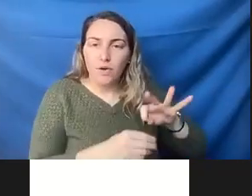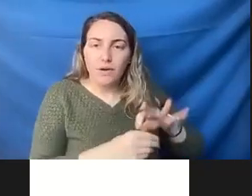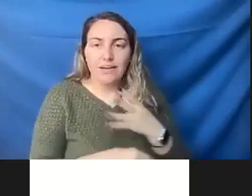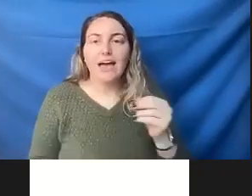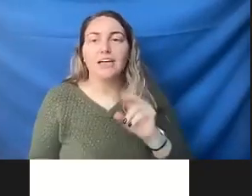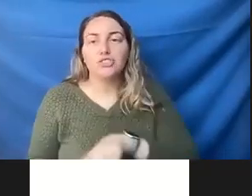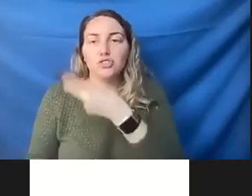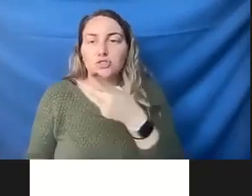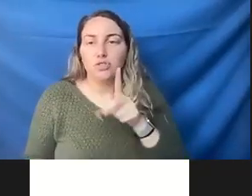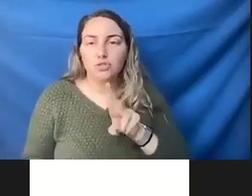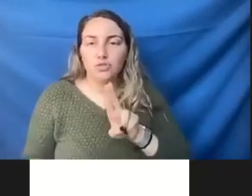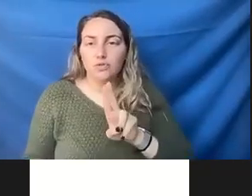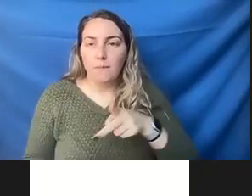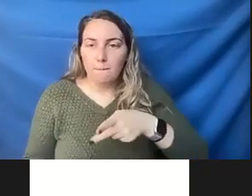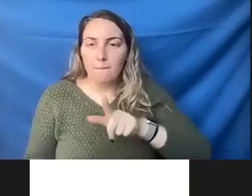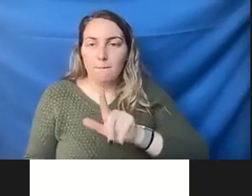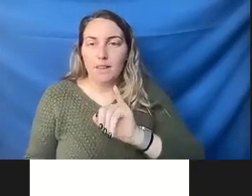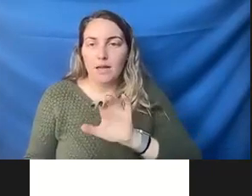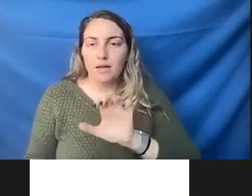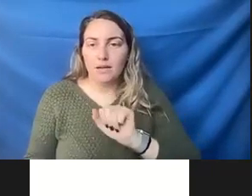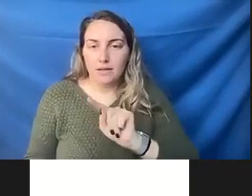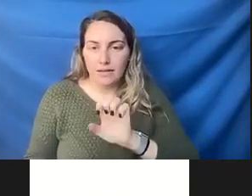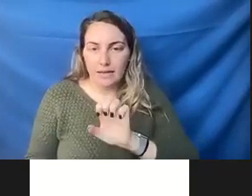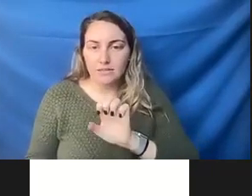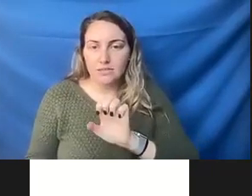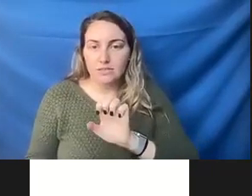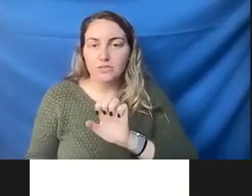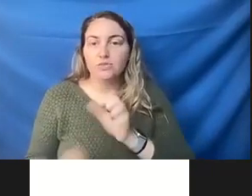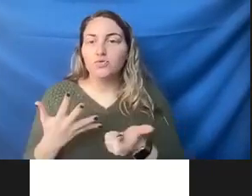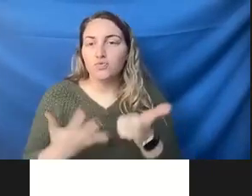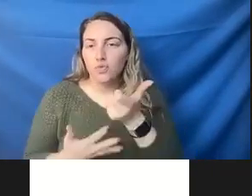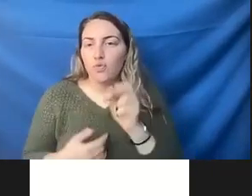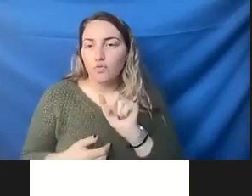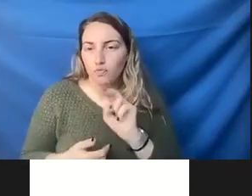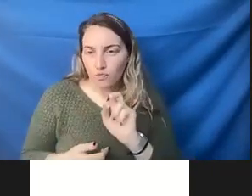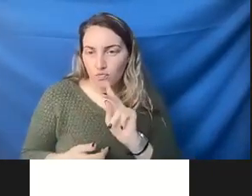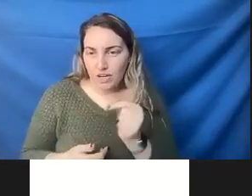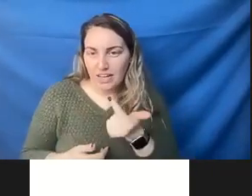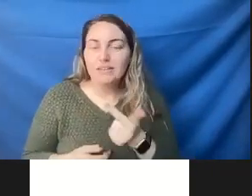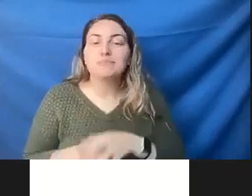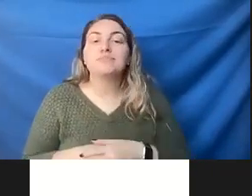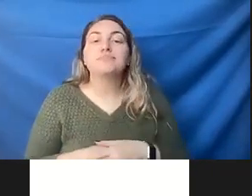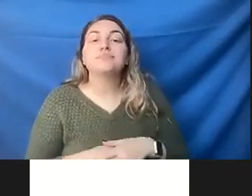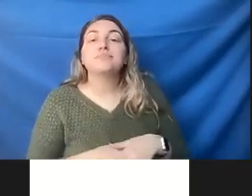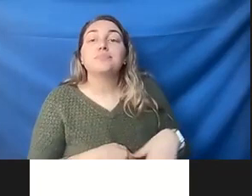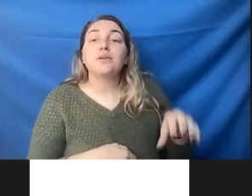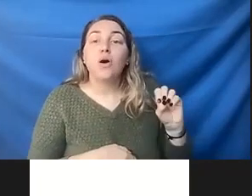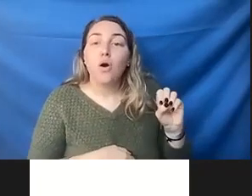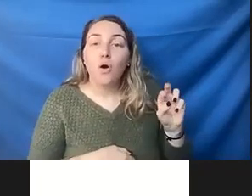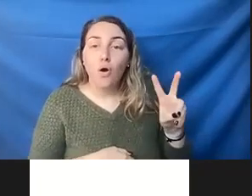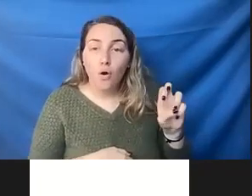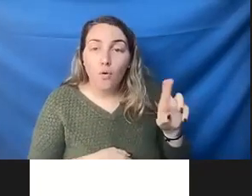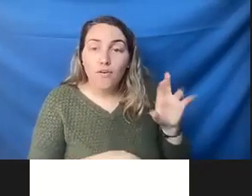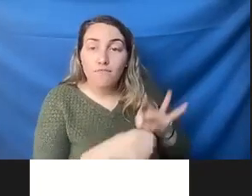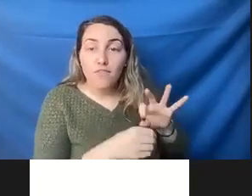gotten a couple emails from various people as well that kind of conflate these two. So again, overvoting invalidates your